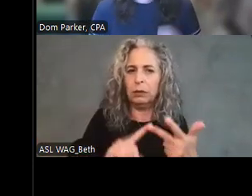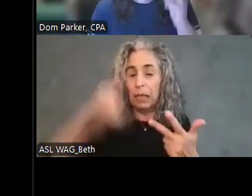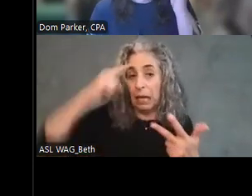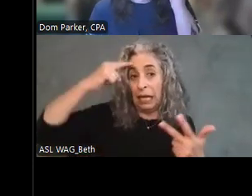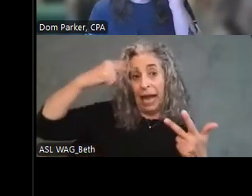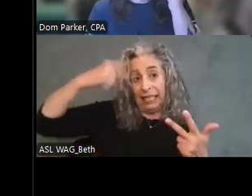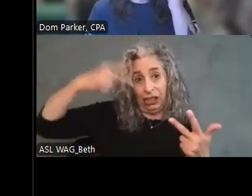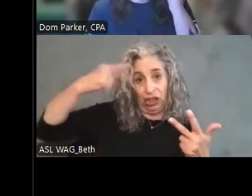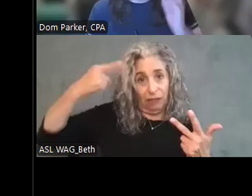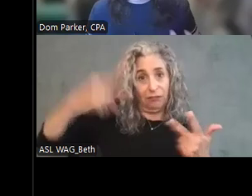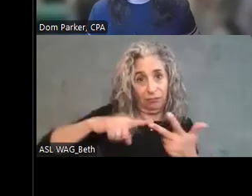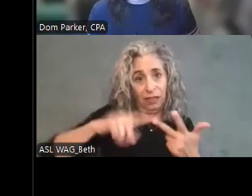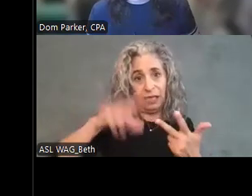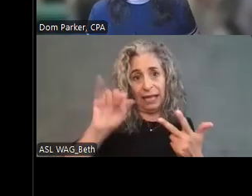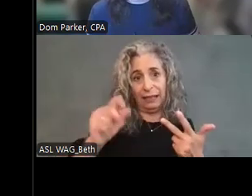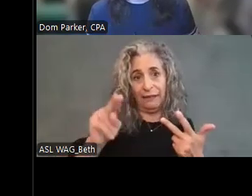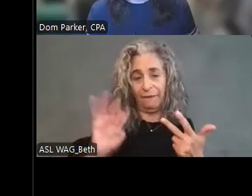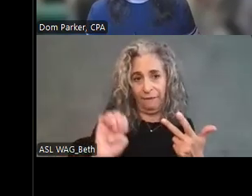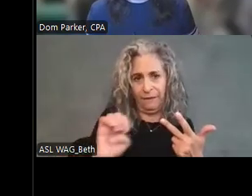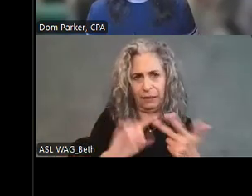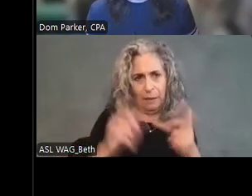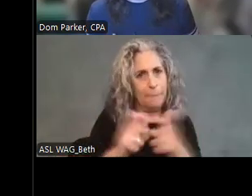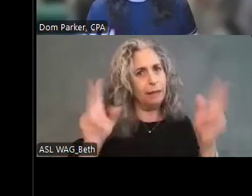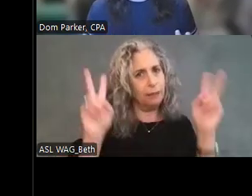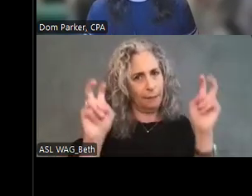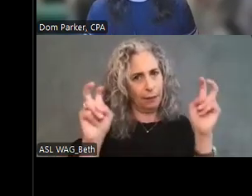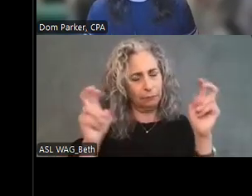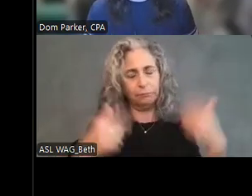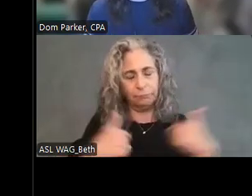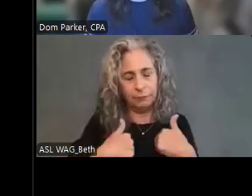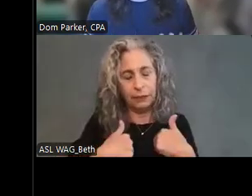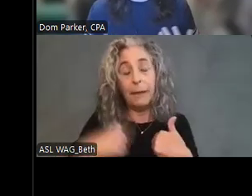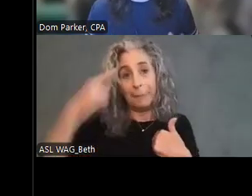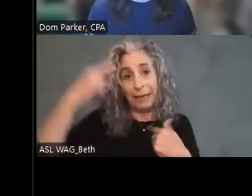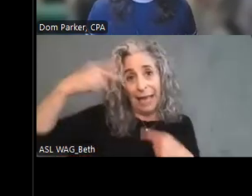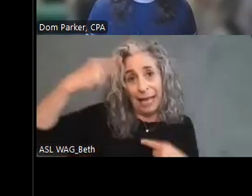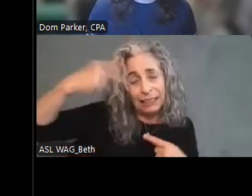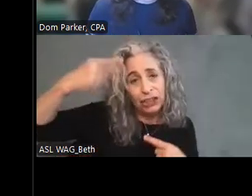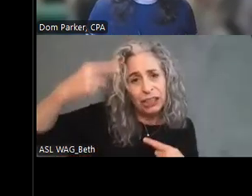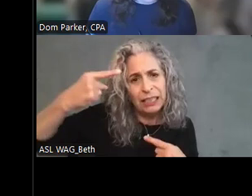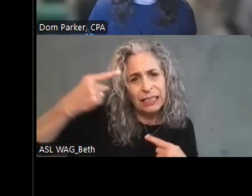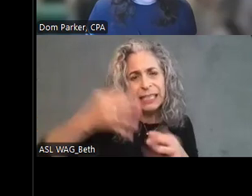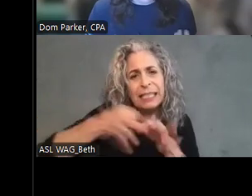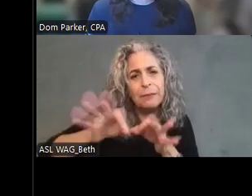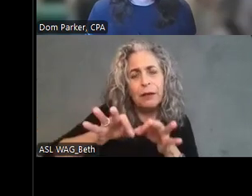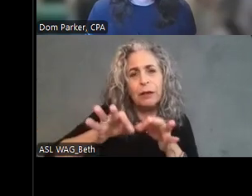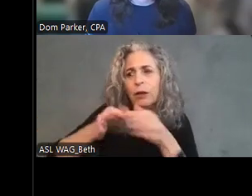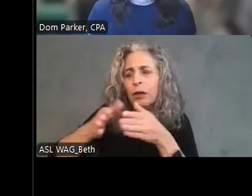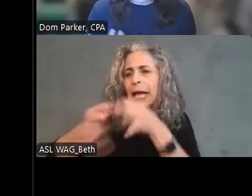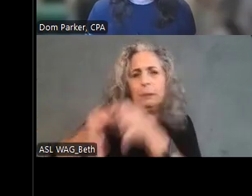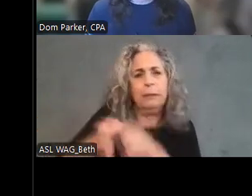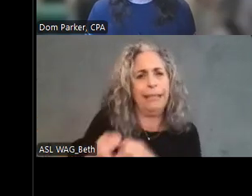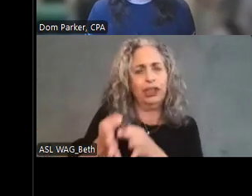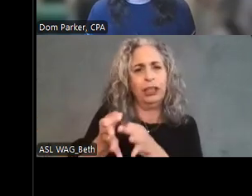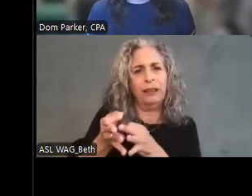topic. So what I'll say on that is, to me, cognition is about having a simplified tutorial or a tutorial that you